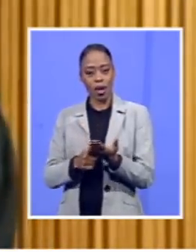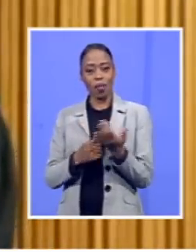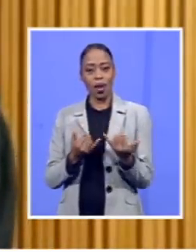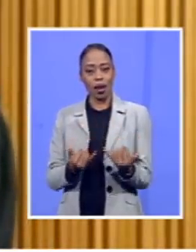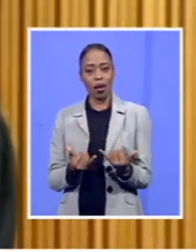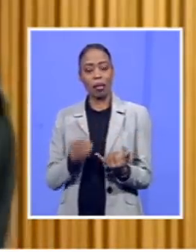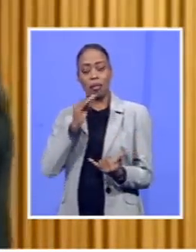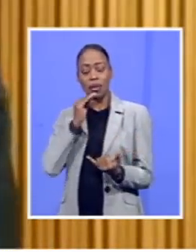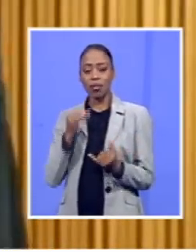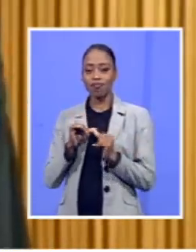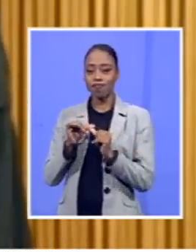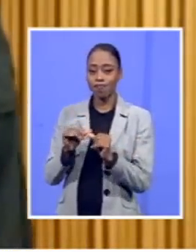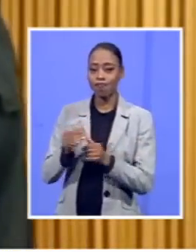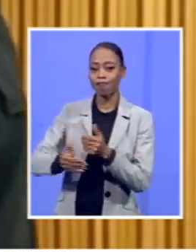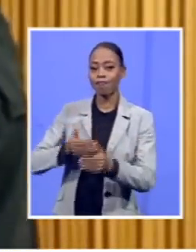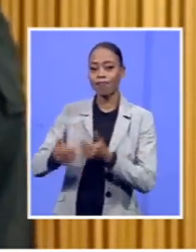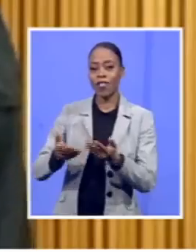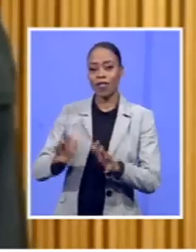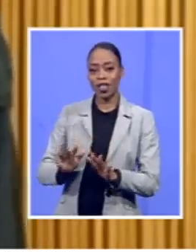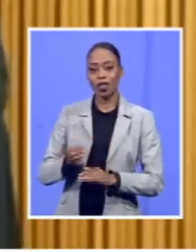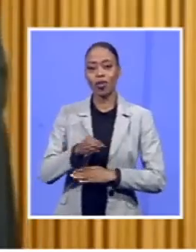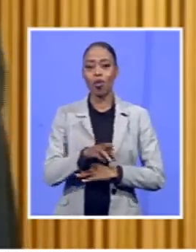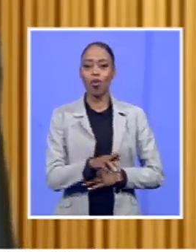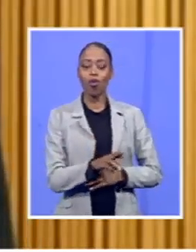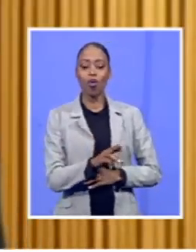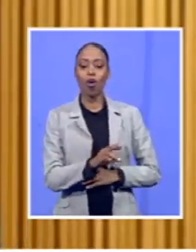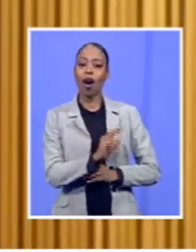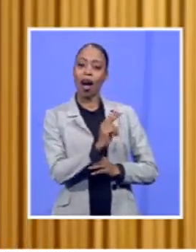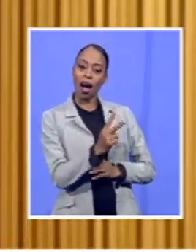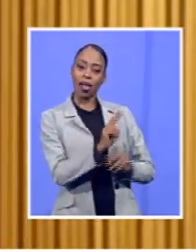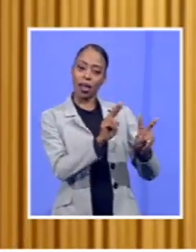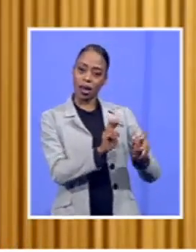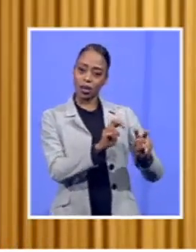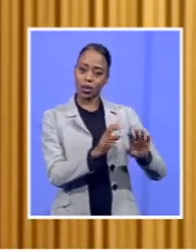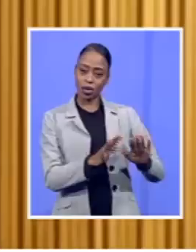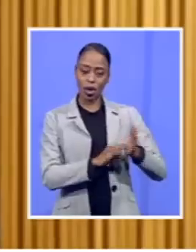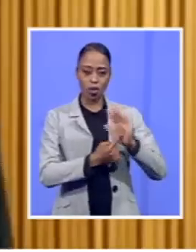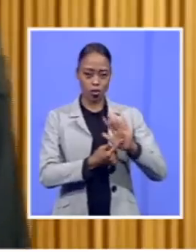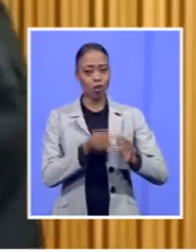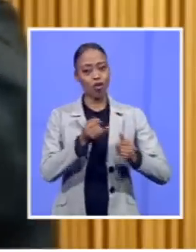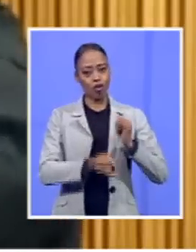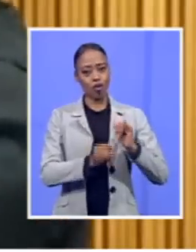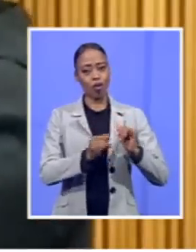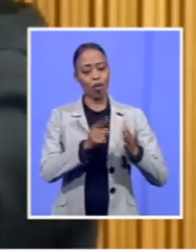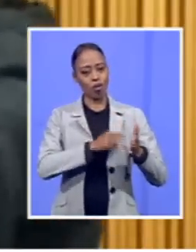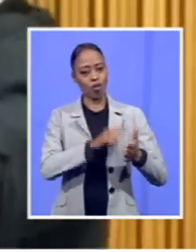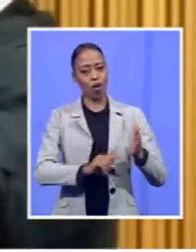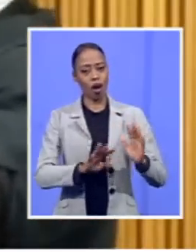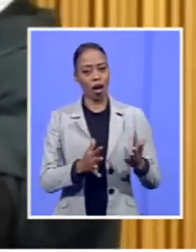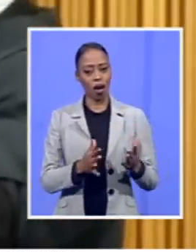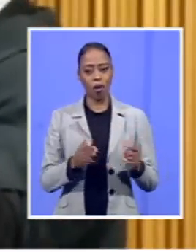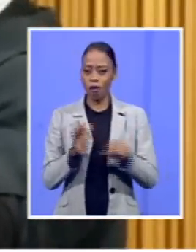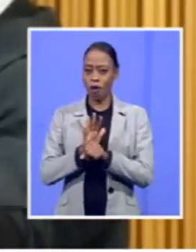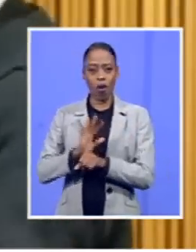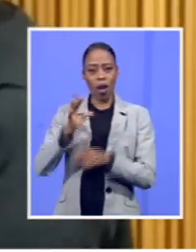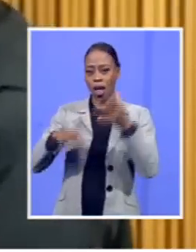the proceedings started. When we deal with the other issues, I'll also show how wrong that court was and so on. So I'm not going to do like a